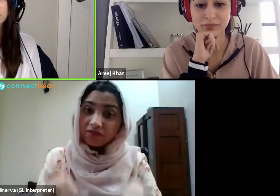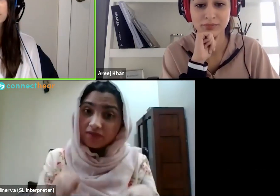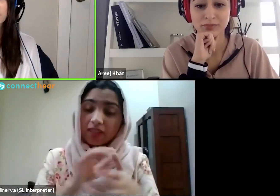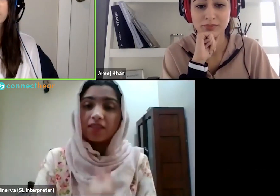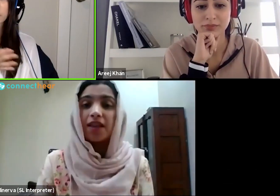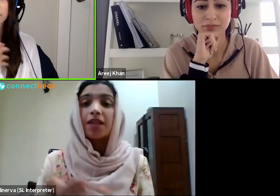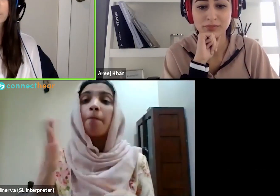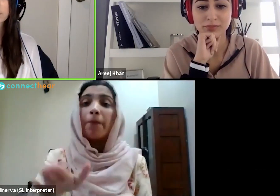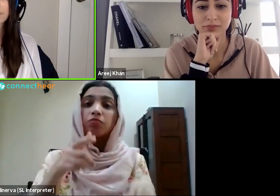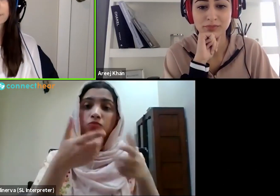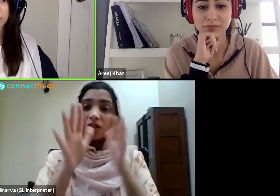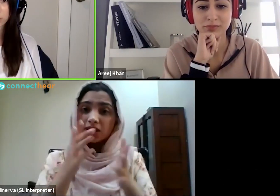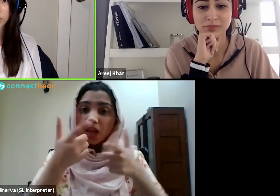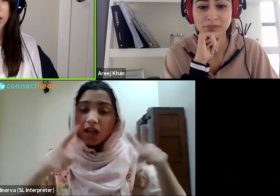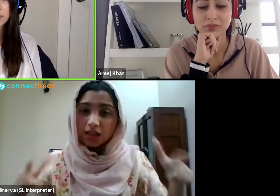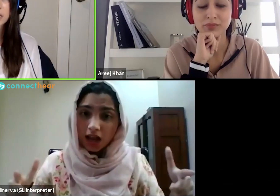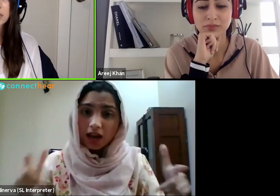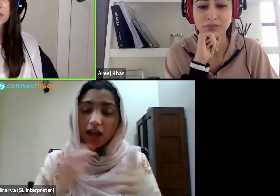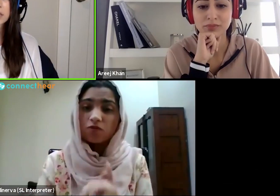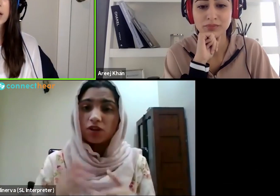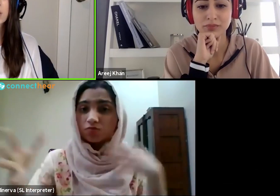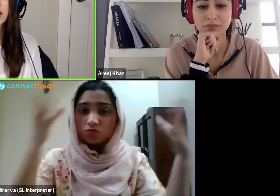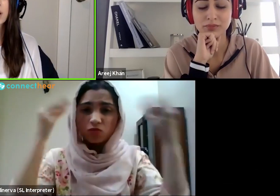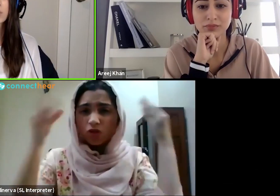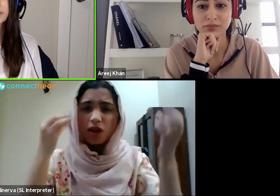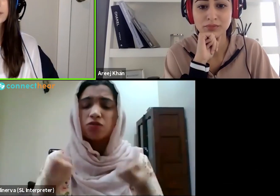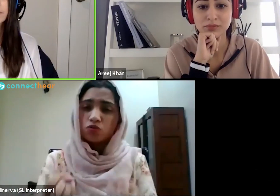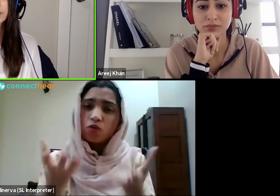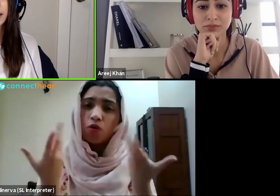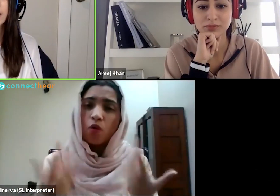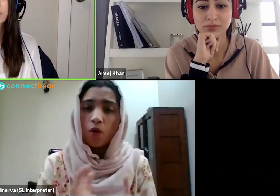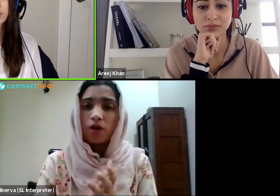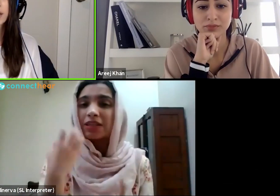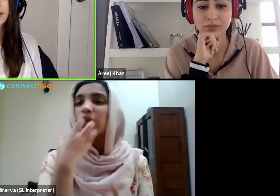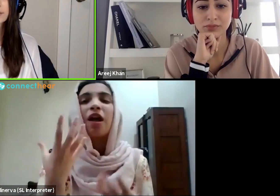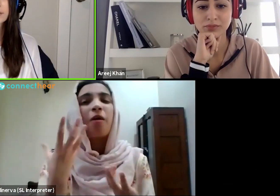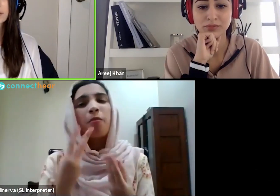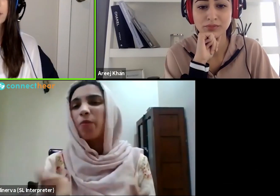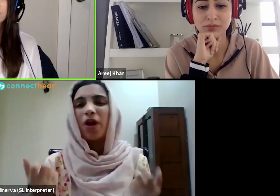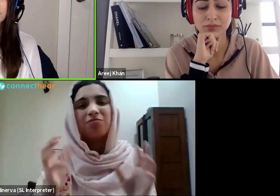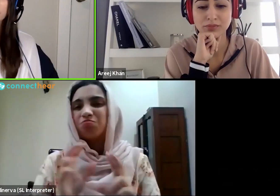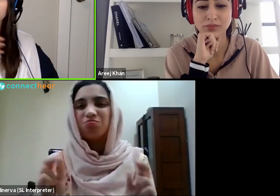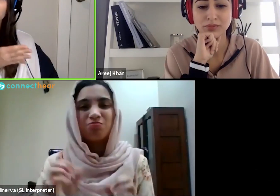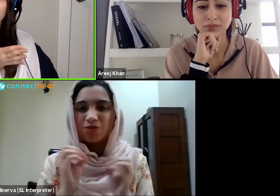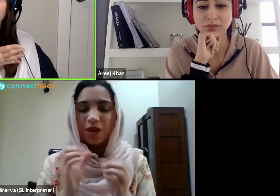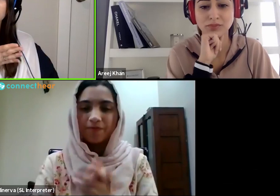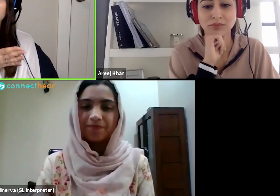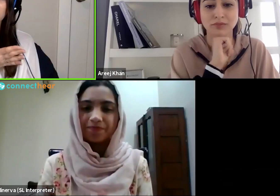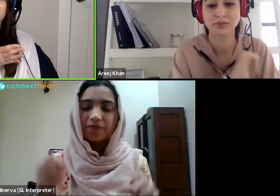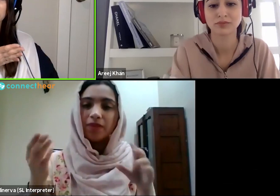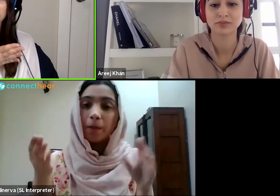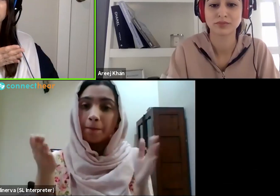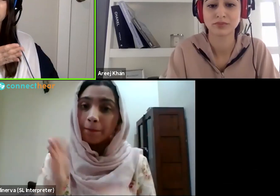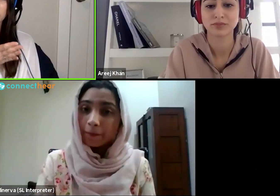language if spoken language had failed for us. So once they figured out and realized, even though I was making very good progress